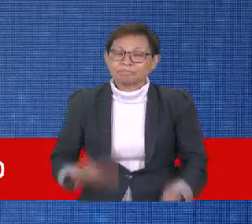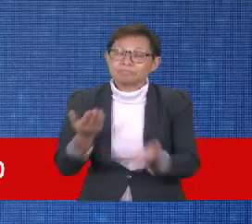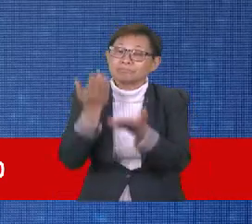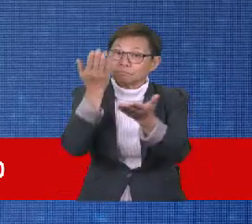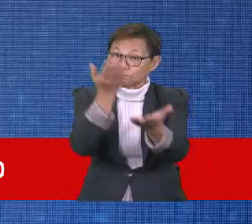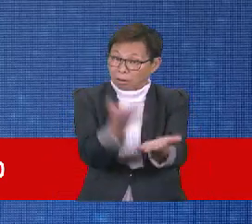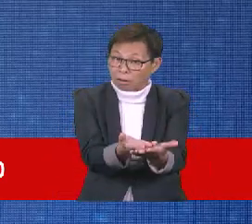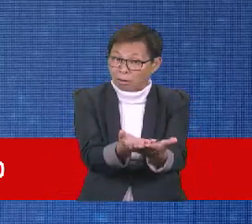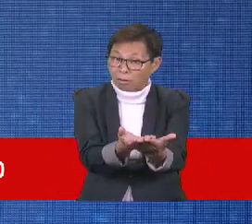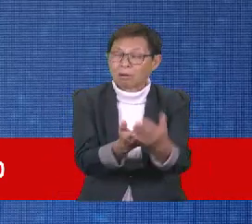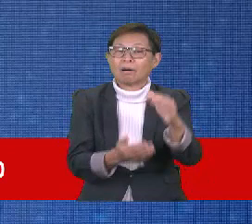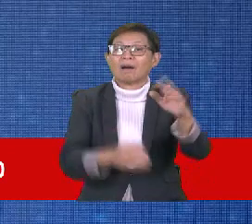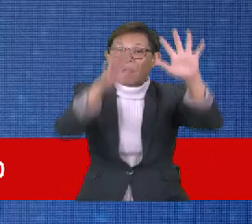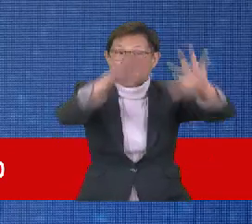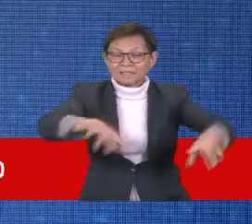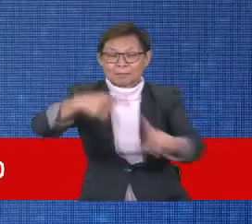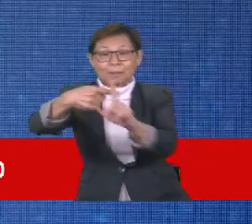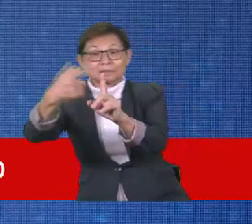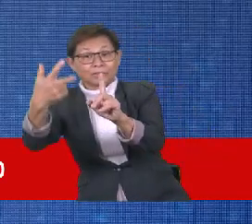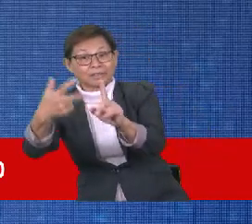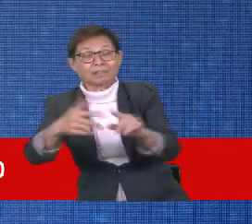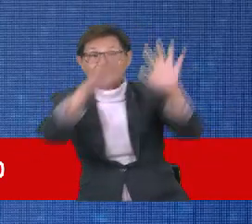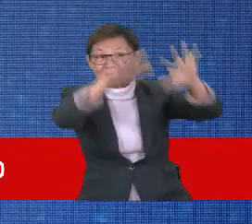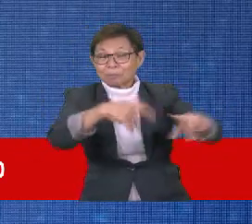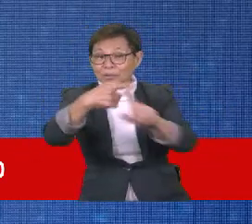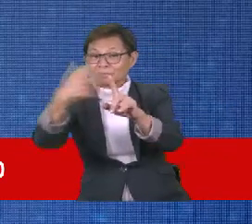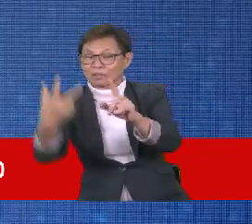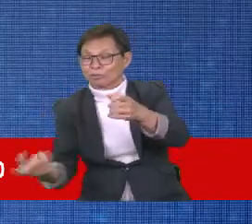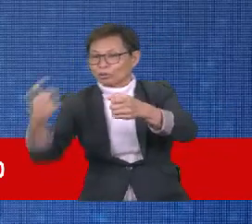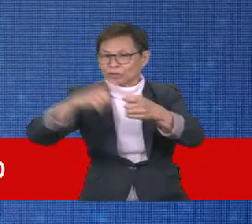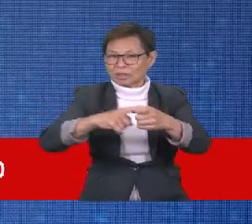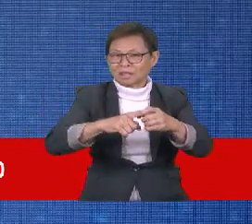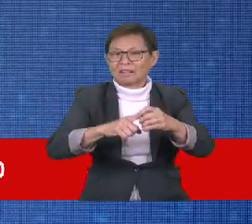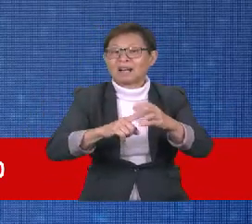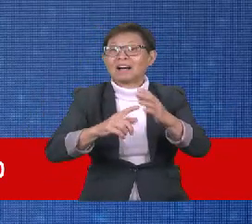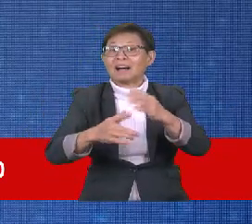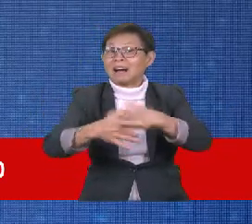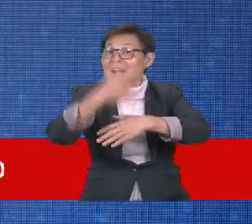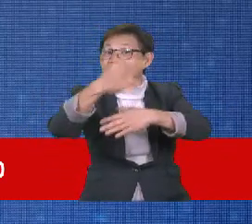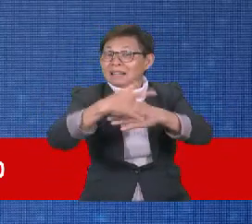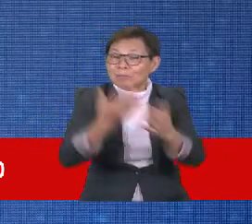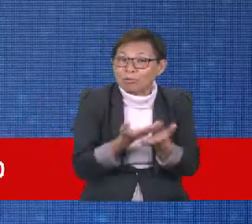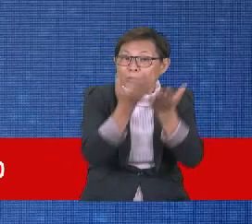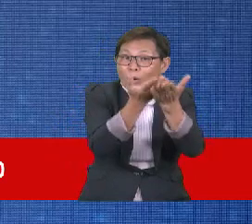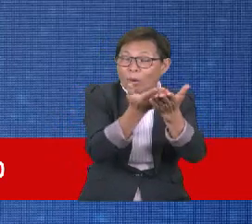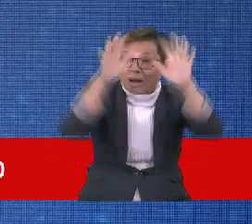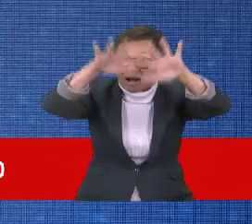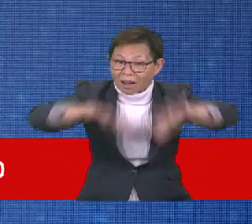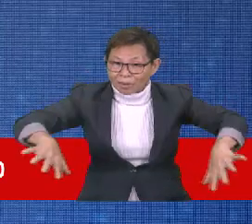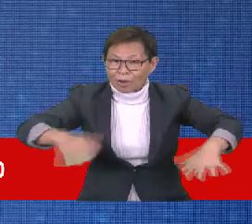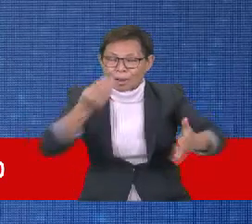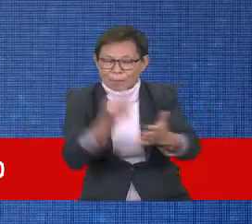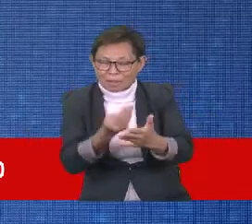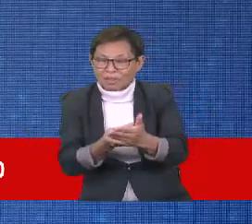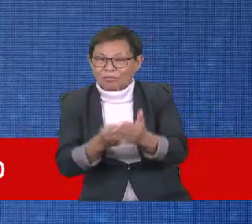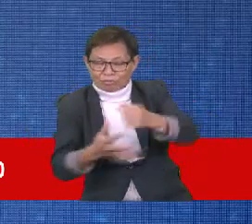proposal, the ASEAN Plus 3, which is somewhat related to the initial proposal on the Asian Monetary